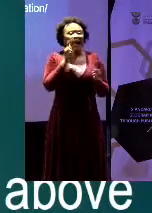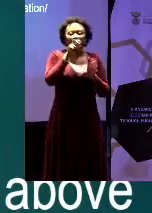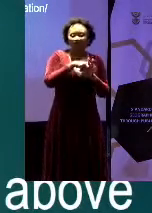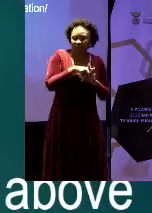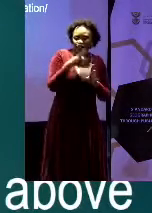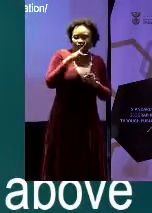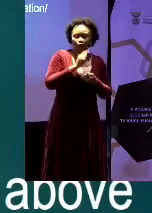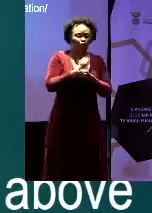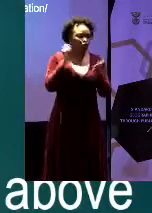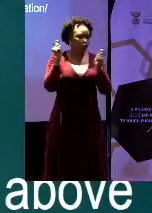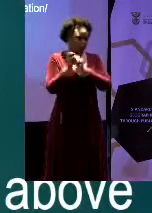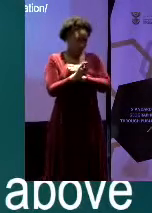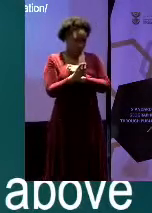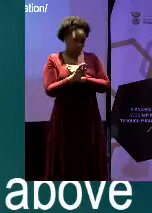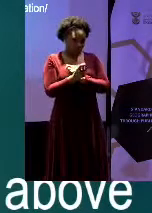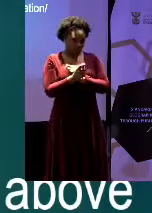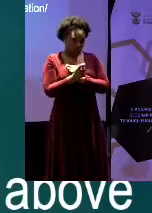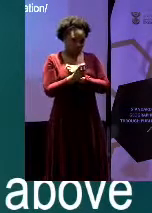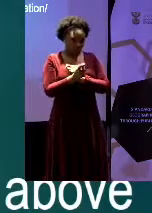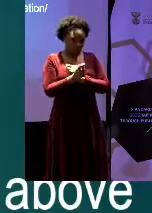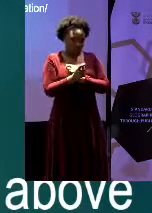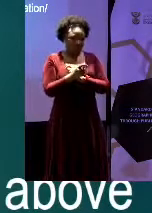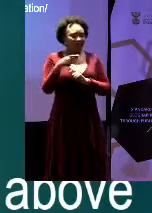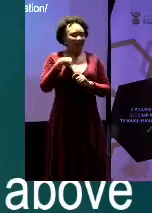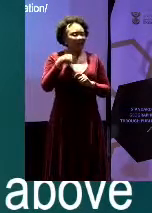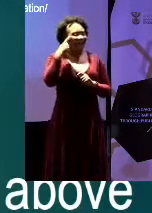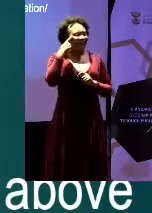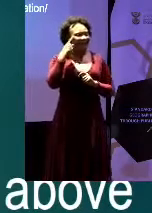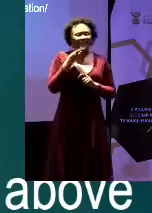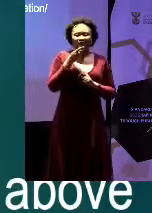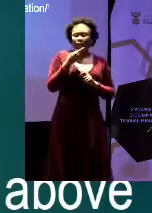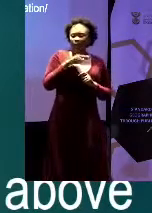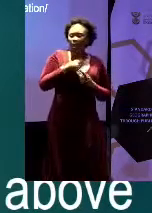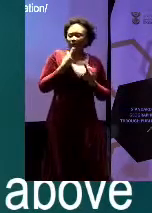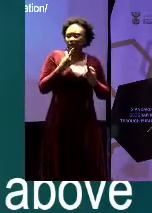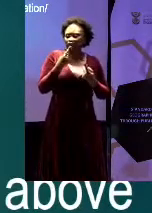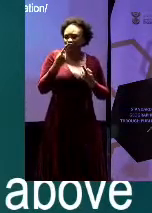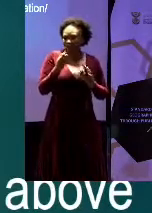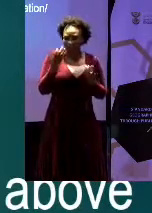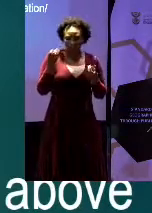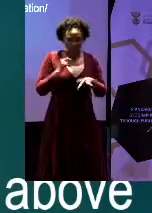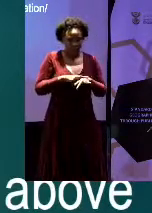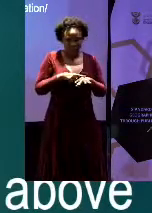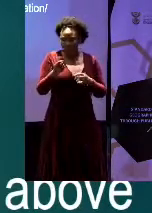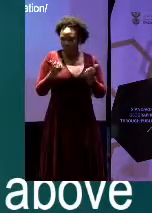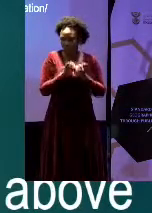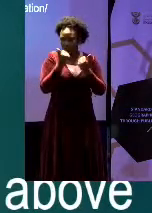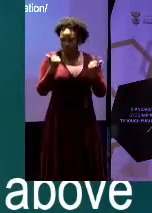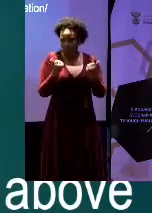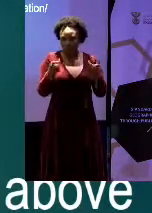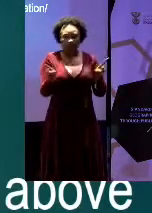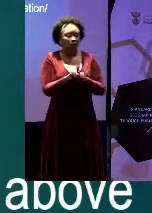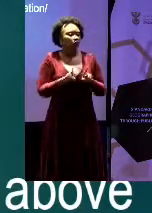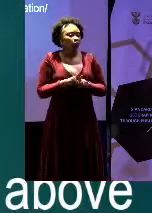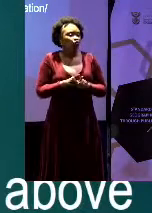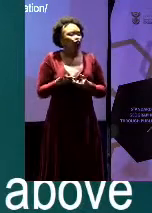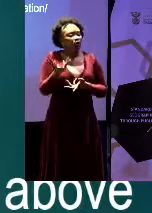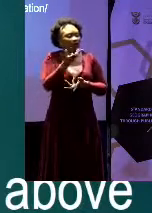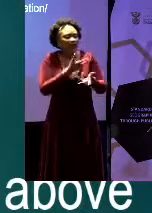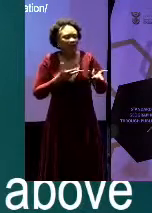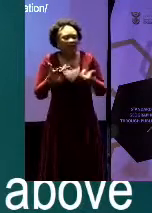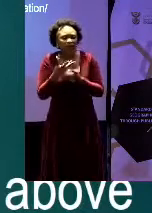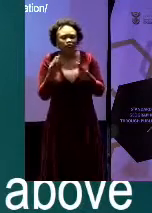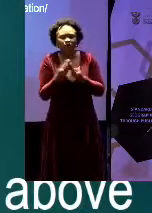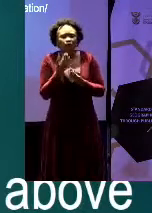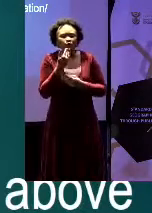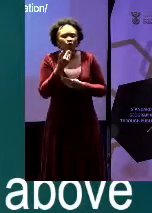think this has been mentioned quite a few times. That remains a challenge, and also engagement with the stakeholders.